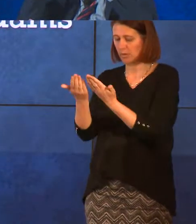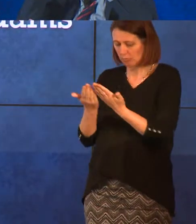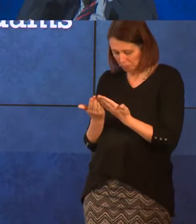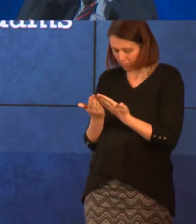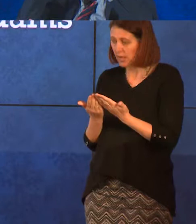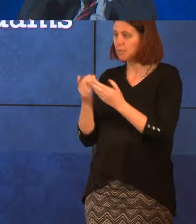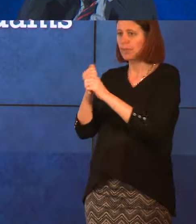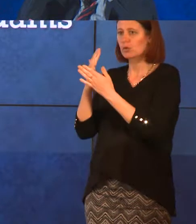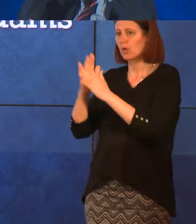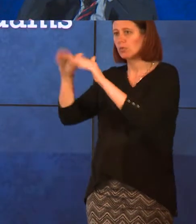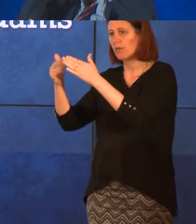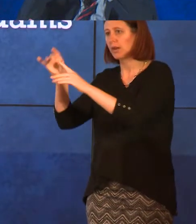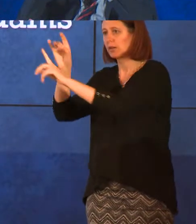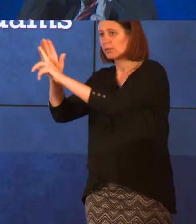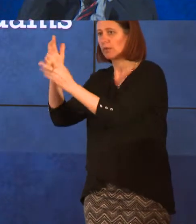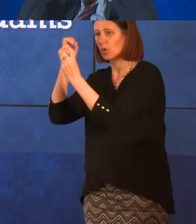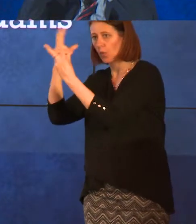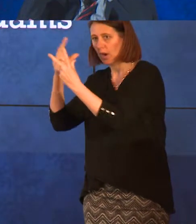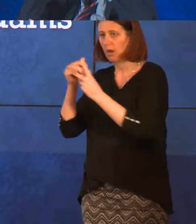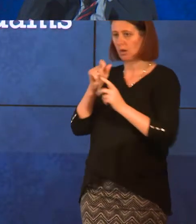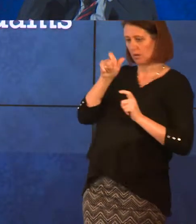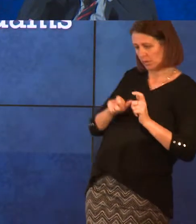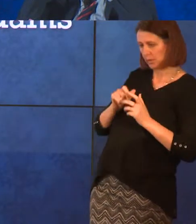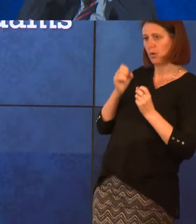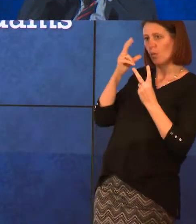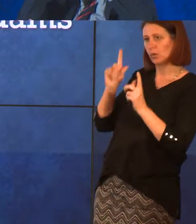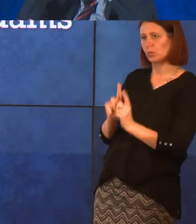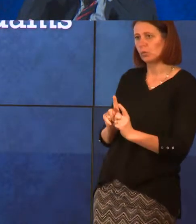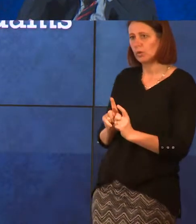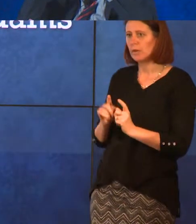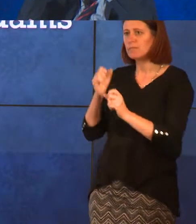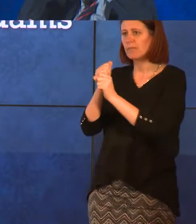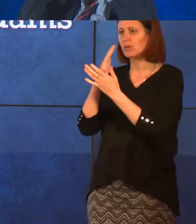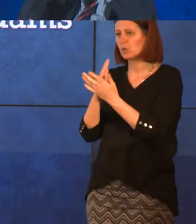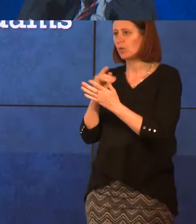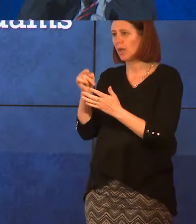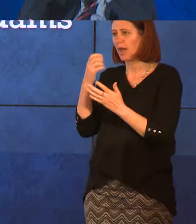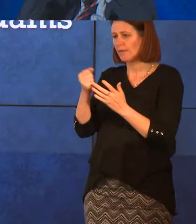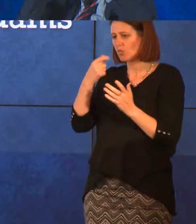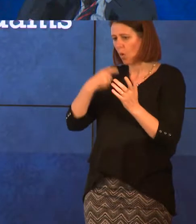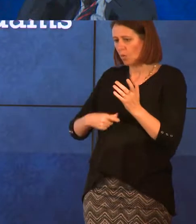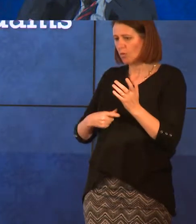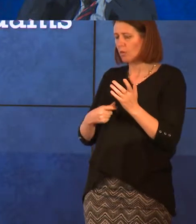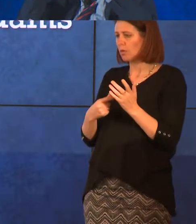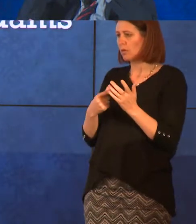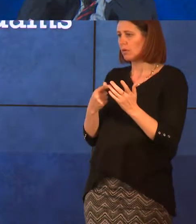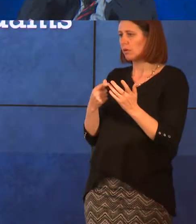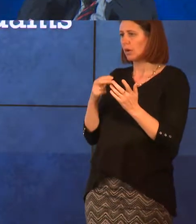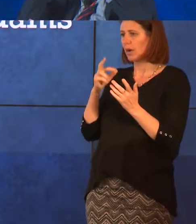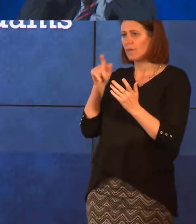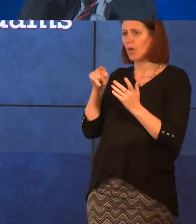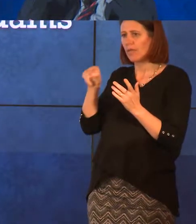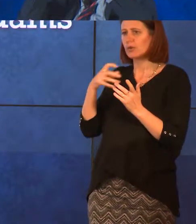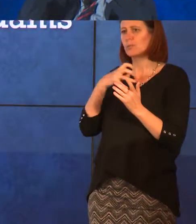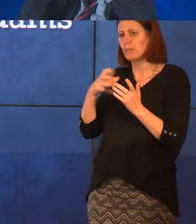of that. We're hoping that there's certainly, I think, a role for that to be more